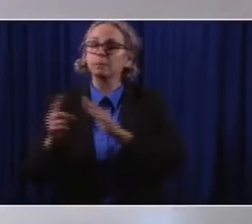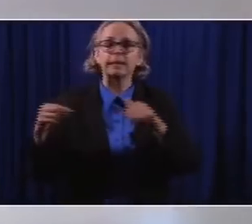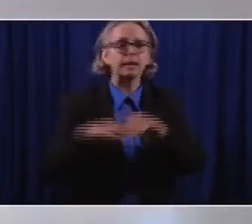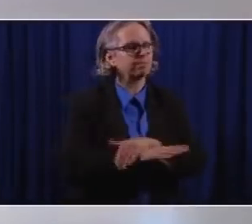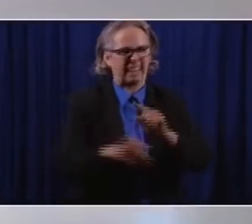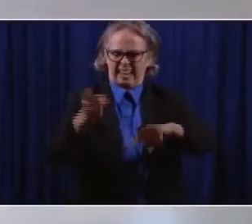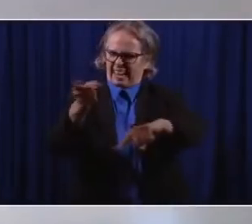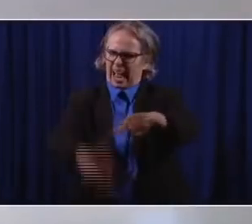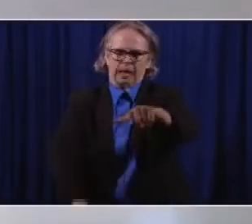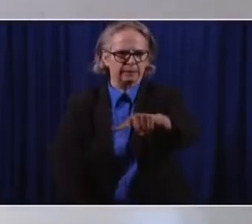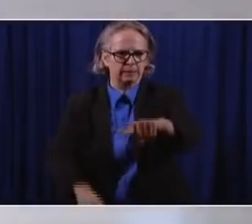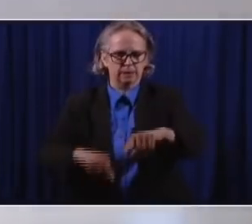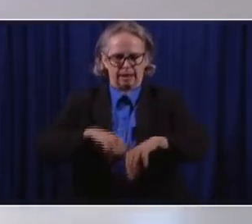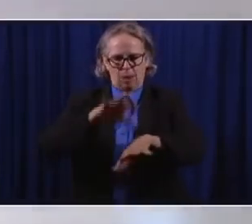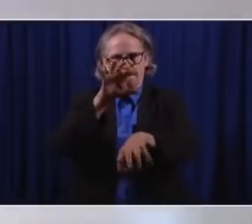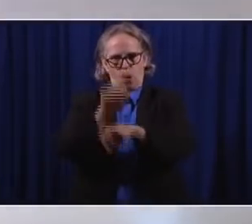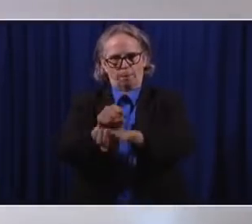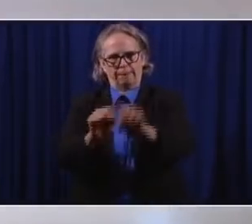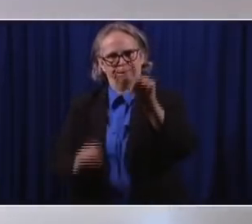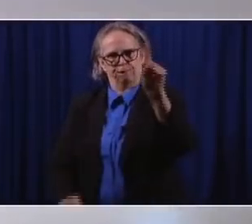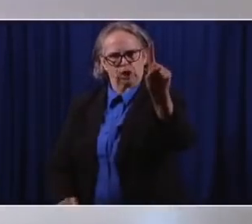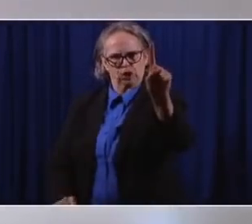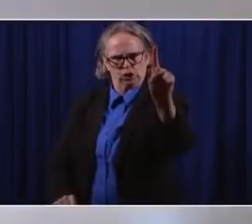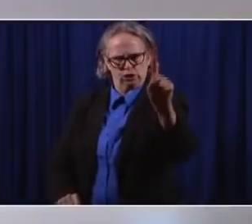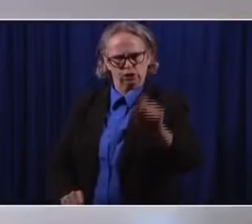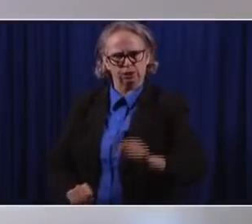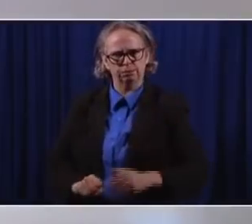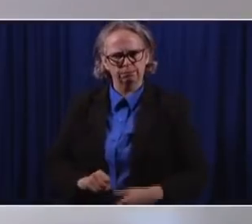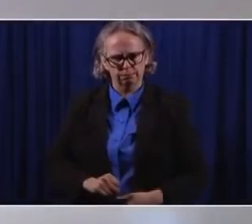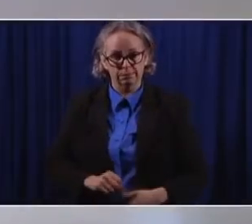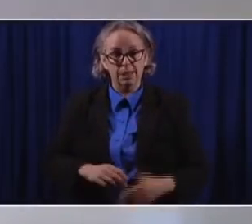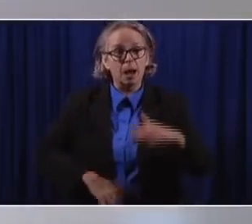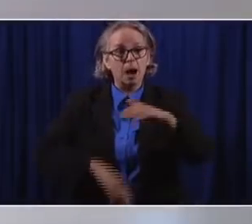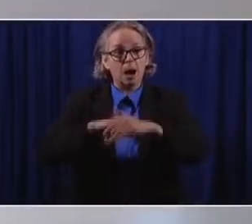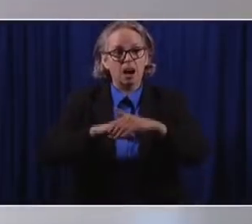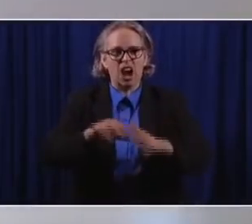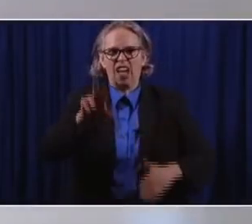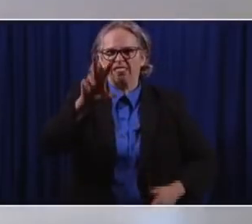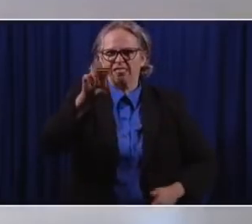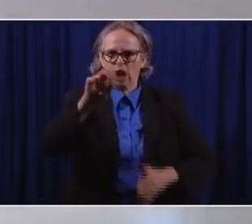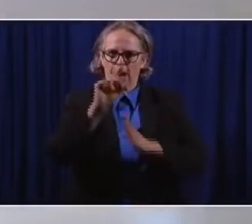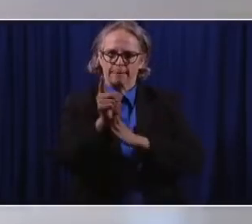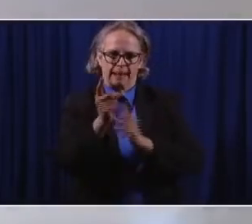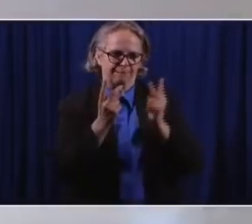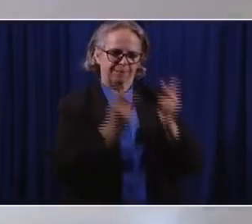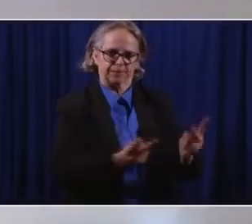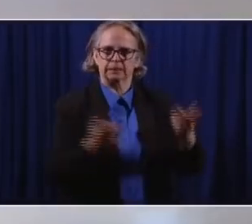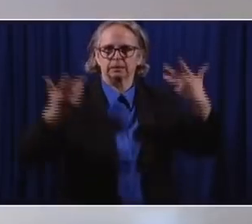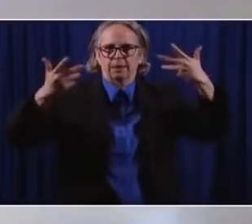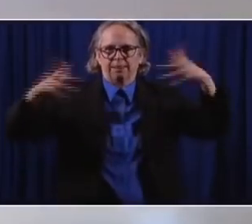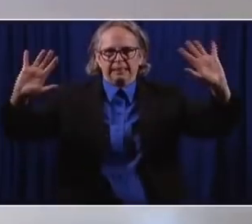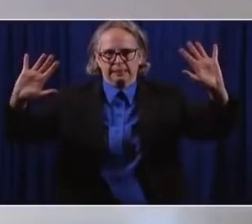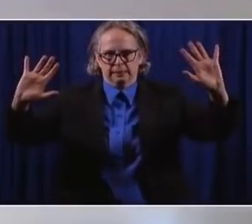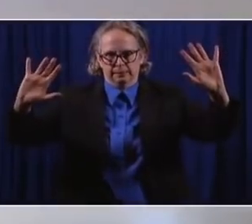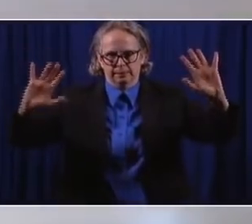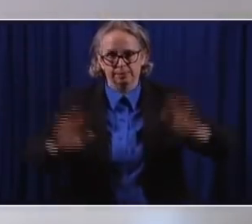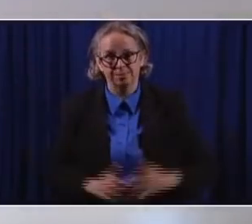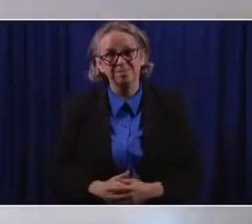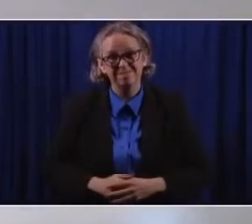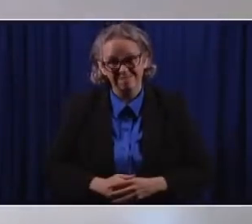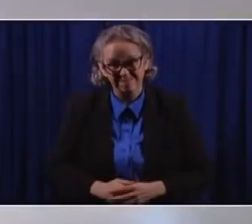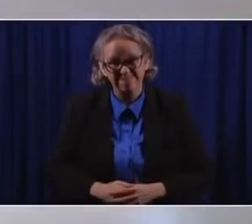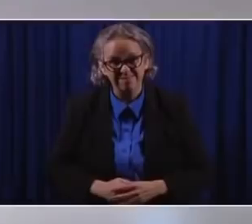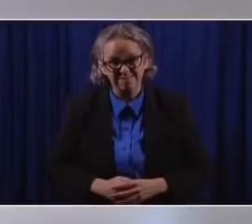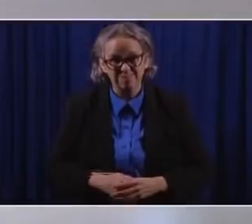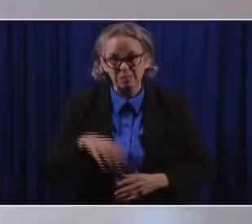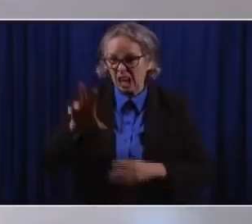They will be allotted 30 minutes maximum. And this makes it possible to have a meaningful interaction, but it also